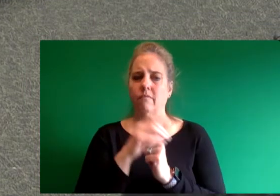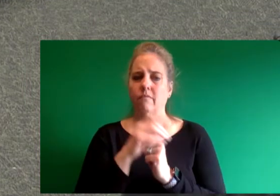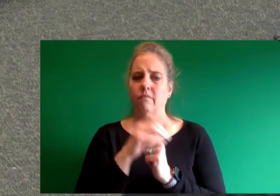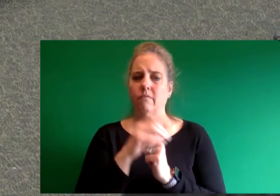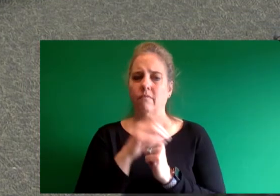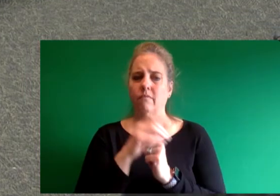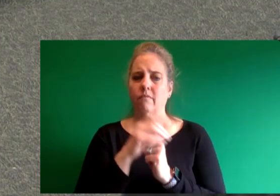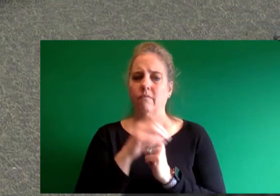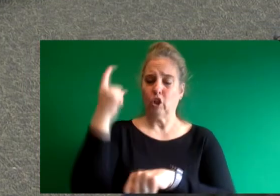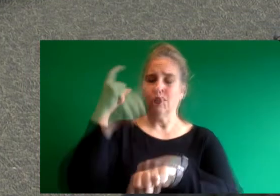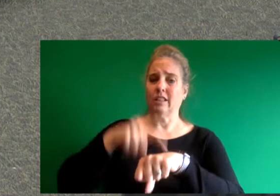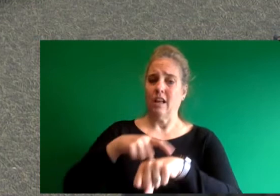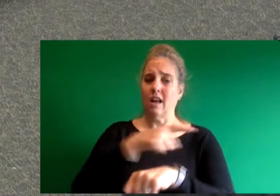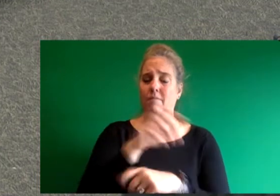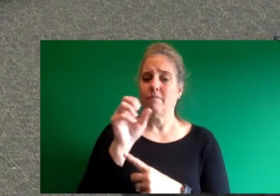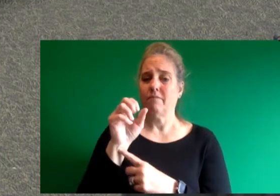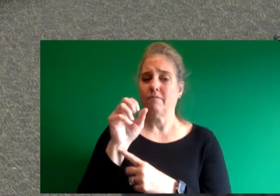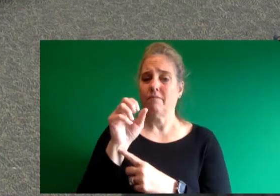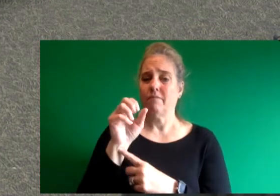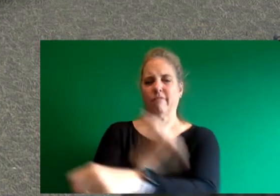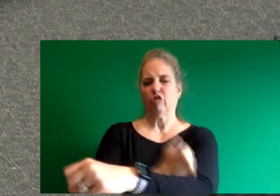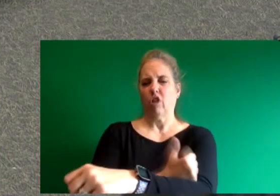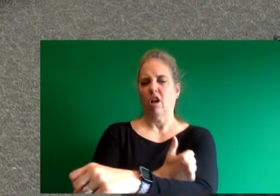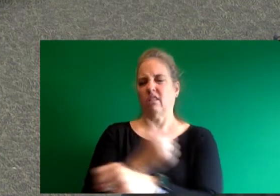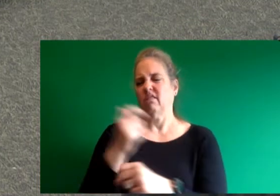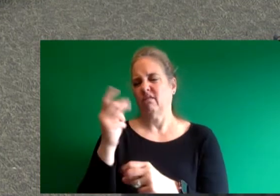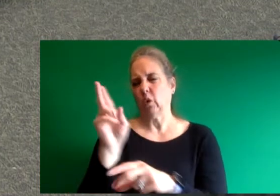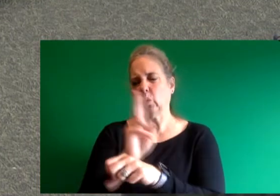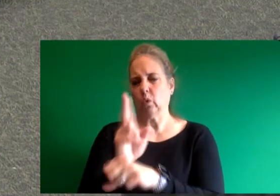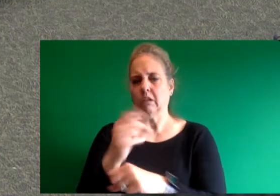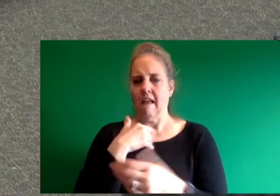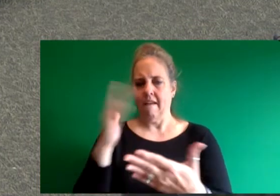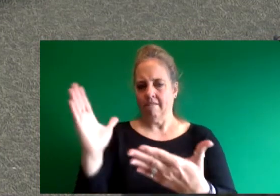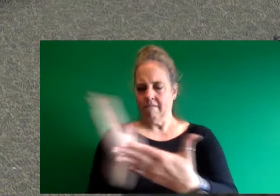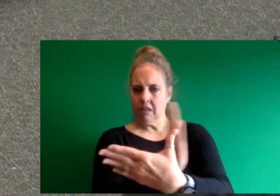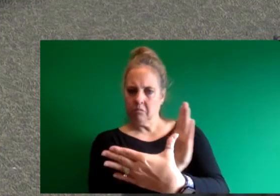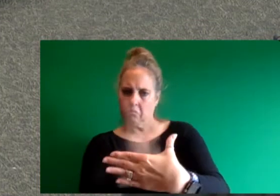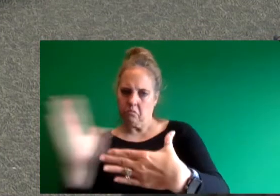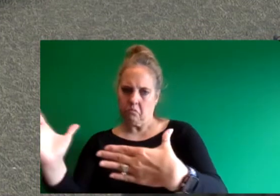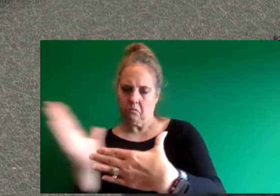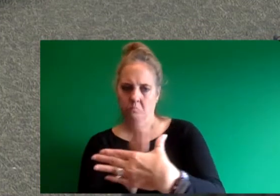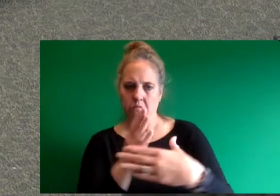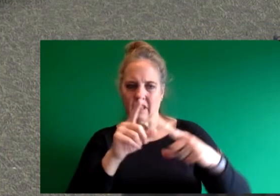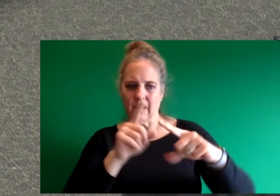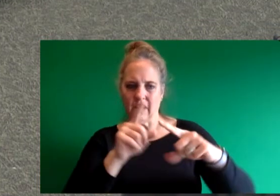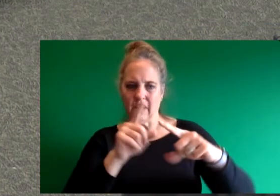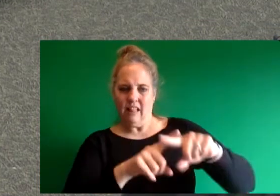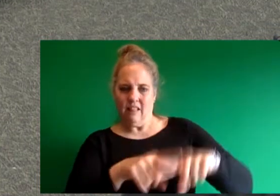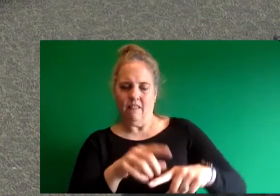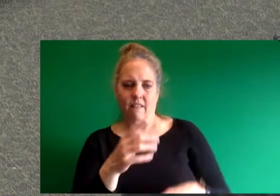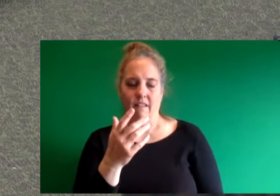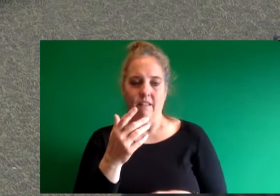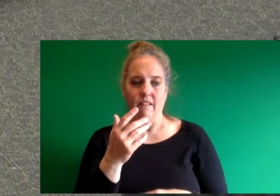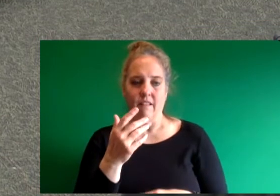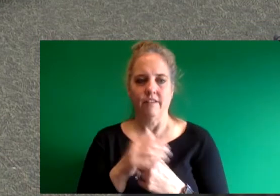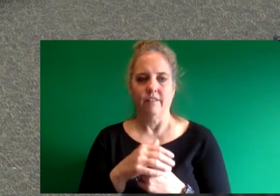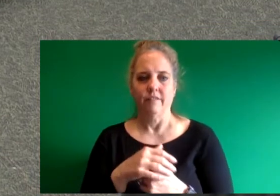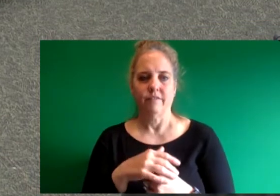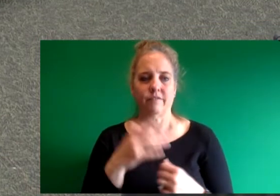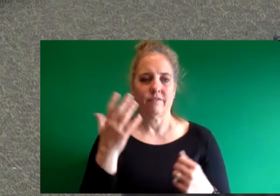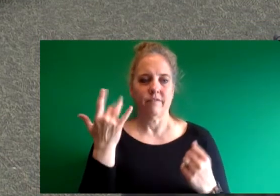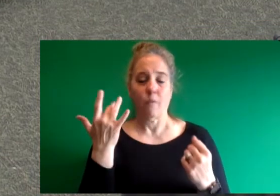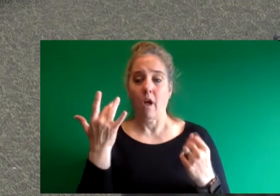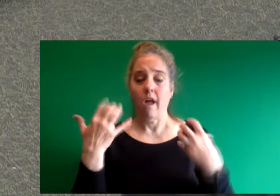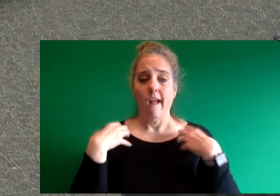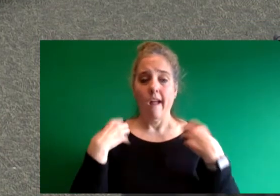have individuals that are dependent upon substance because of underlying health and issues that they're trying to support on their own. We